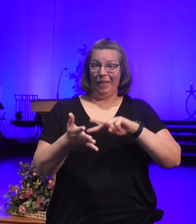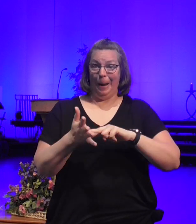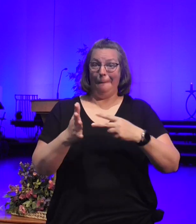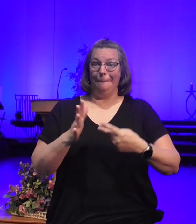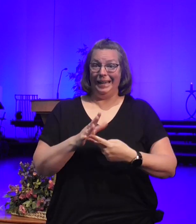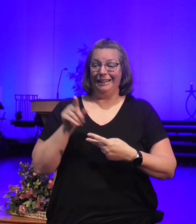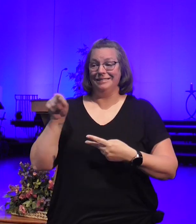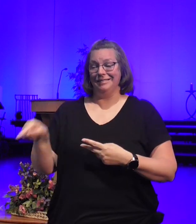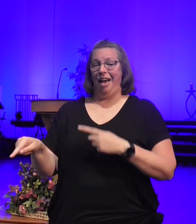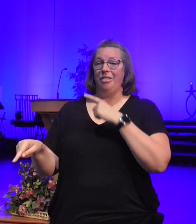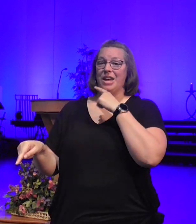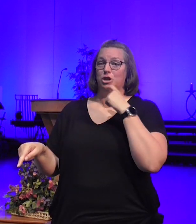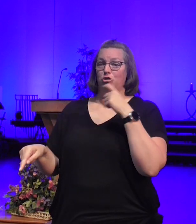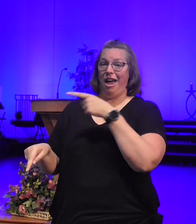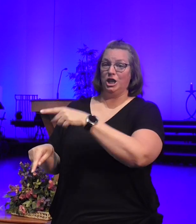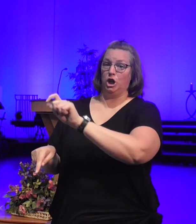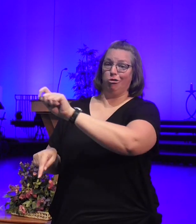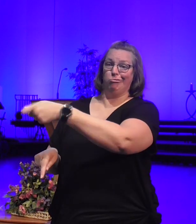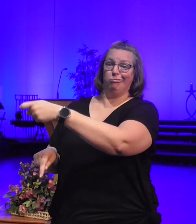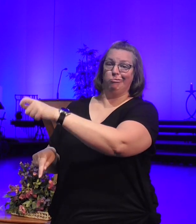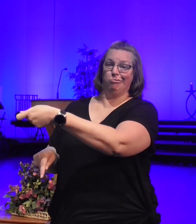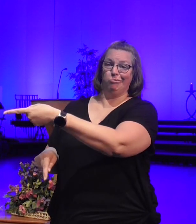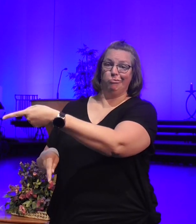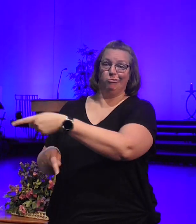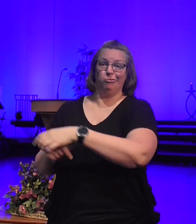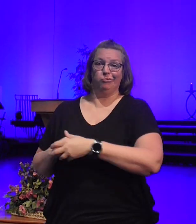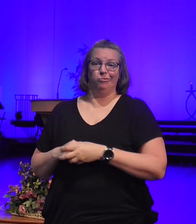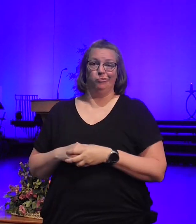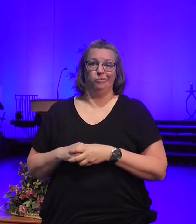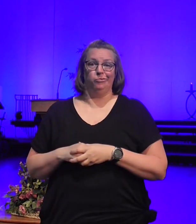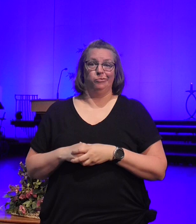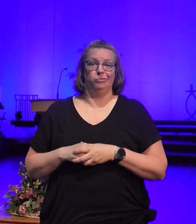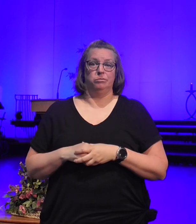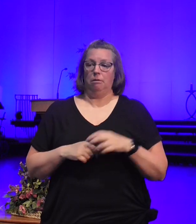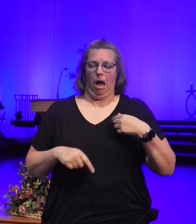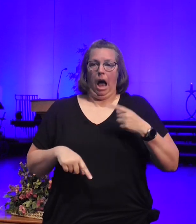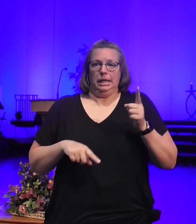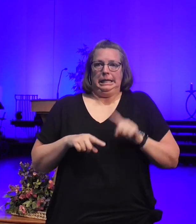on the dryer. It is not anything we can ever attain.